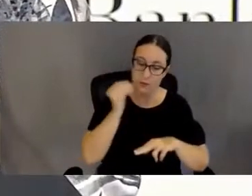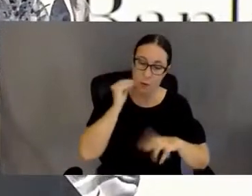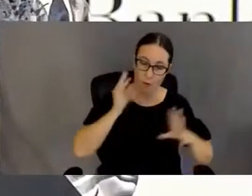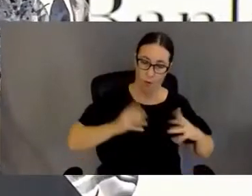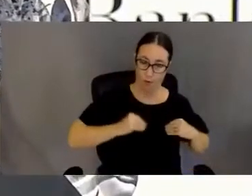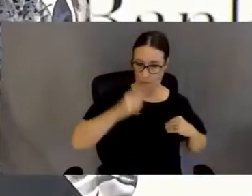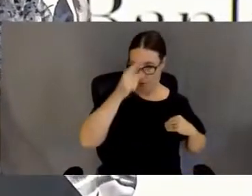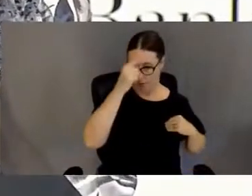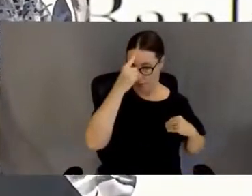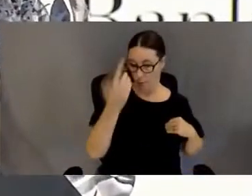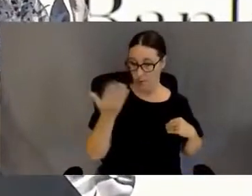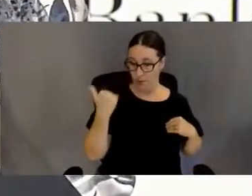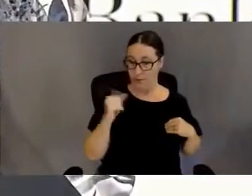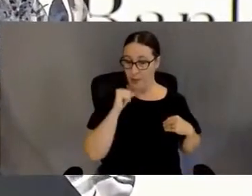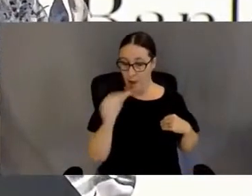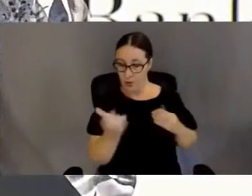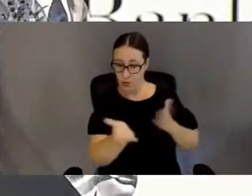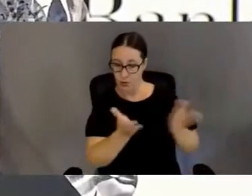communities.